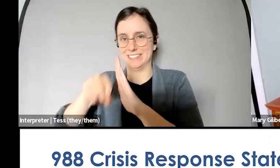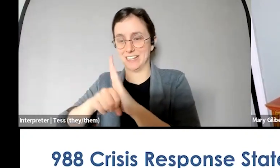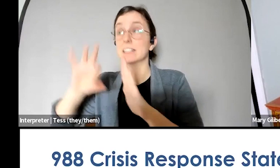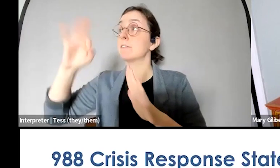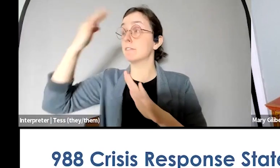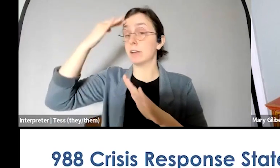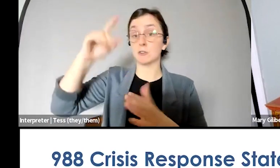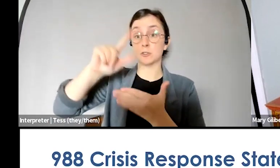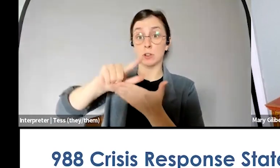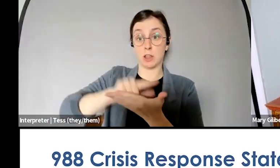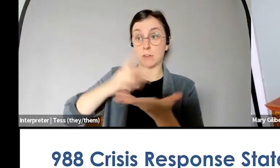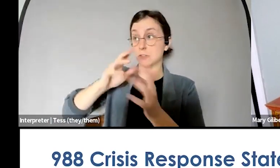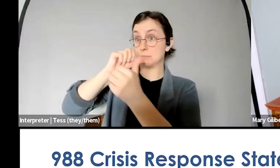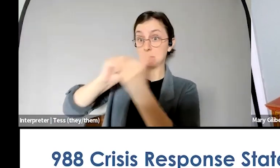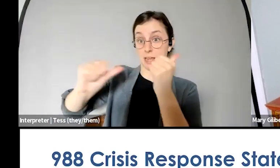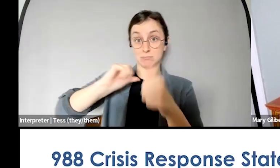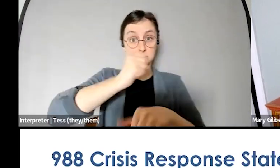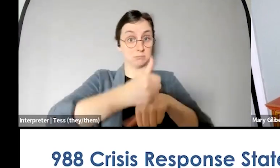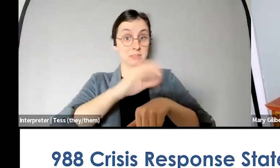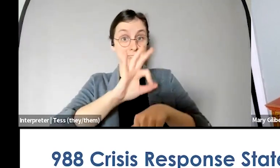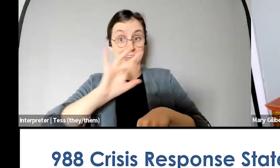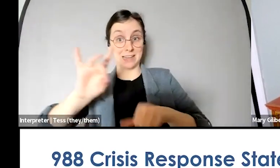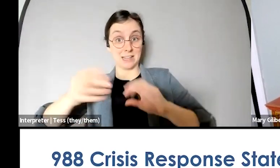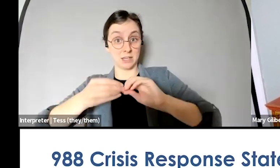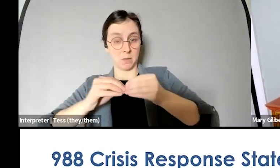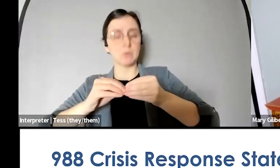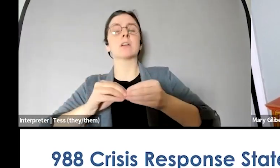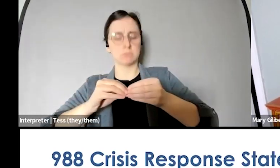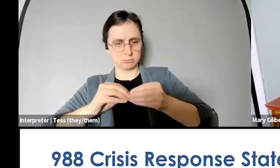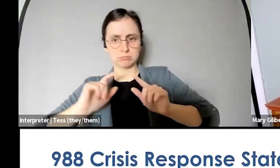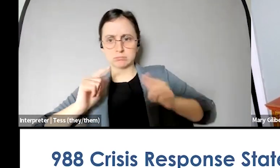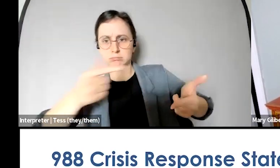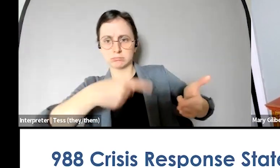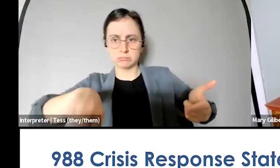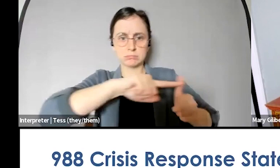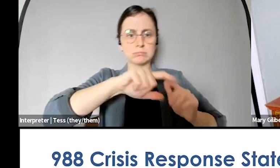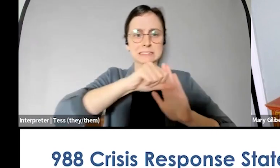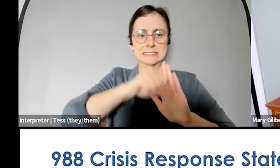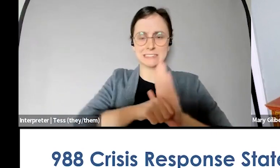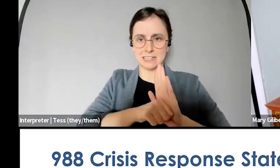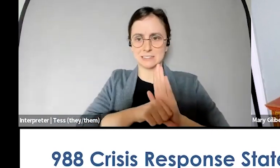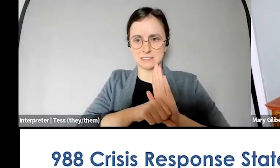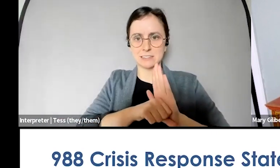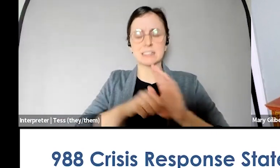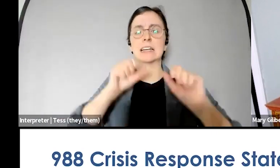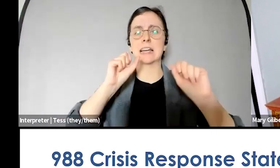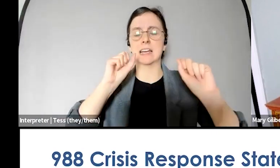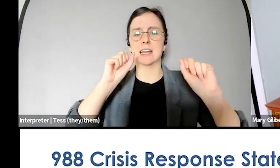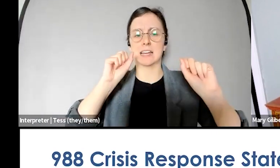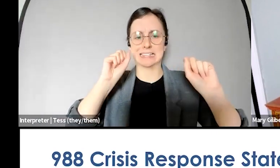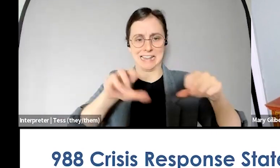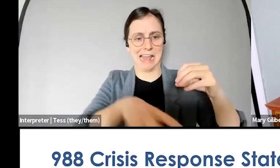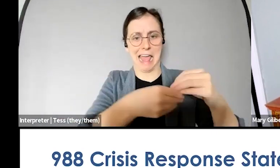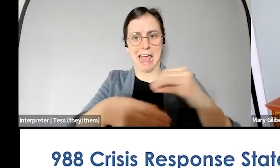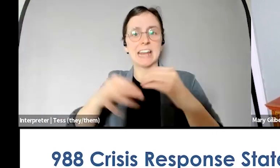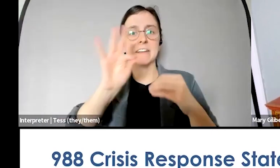created the 988 number allowed states to have a fee on cell phone bills and other telephone bills